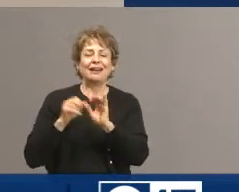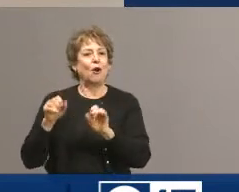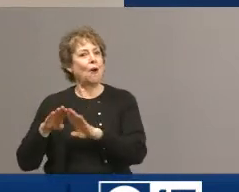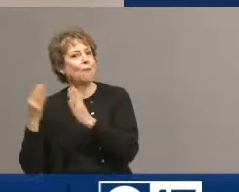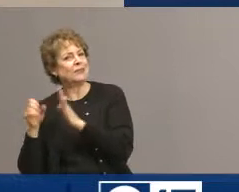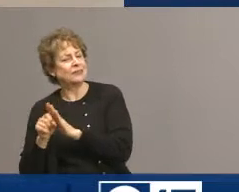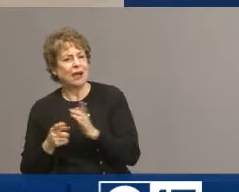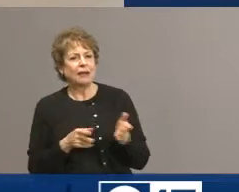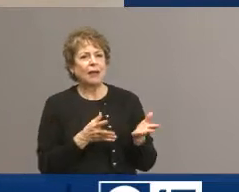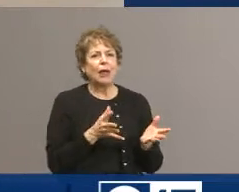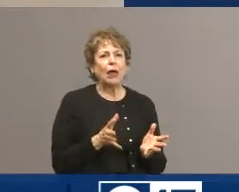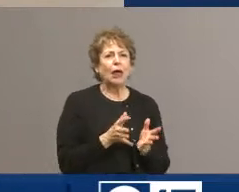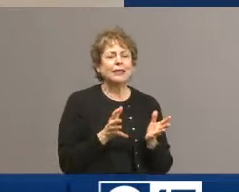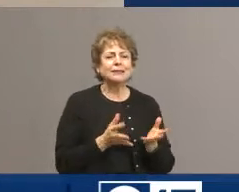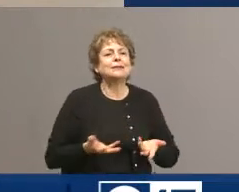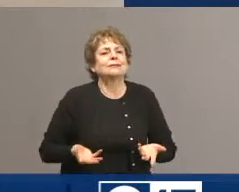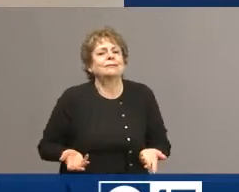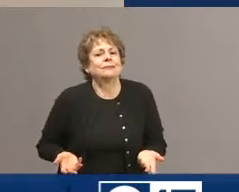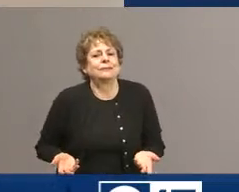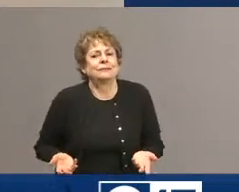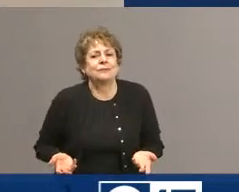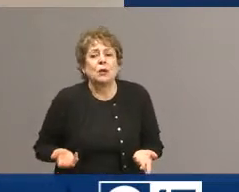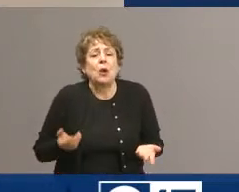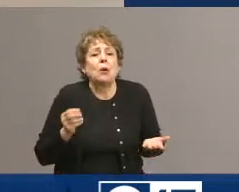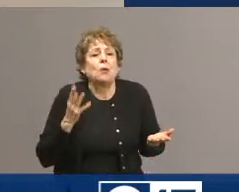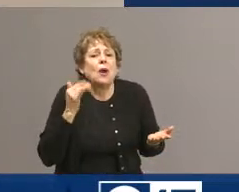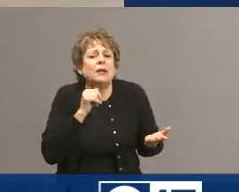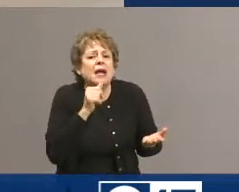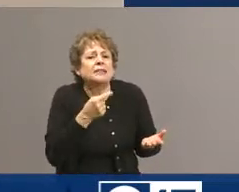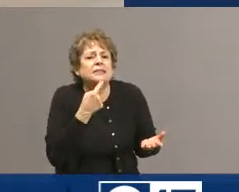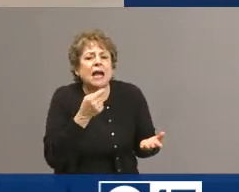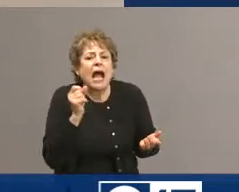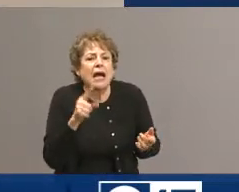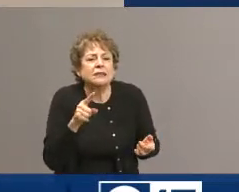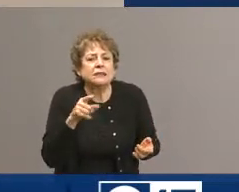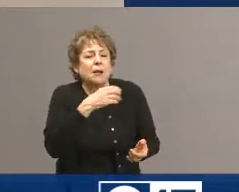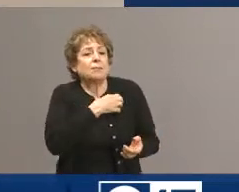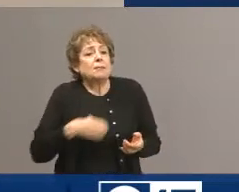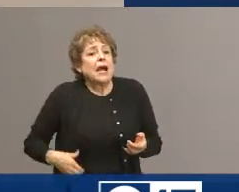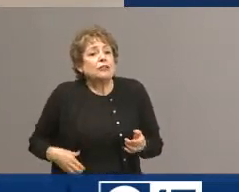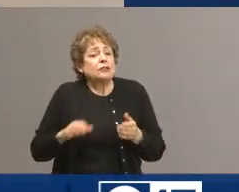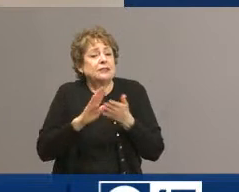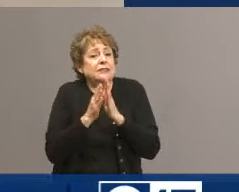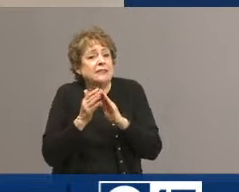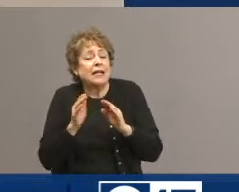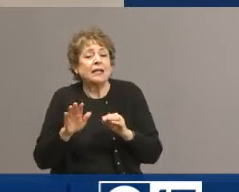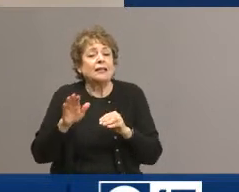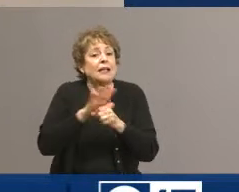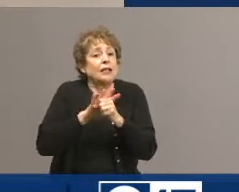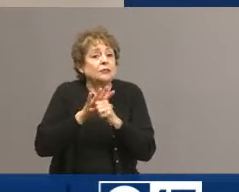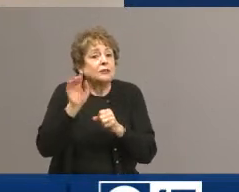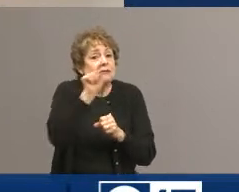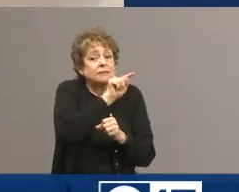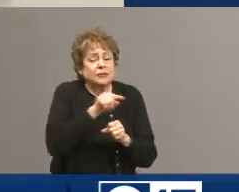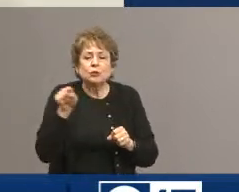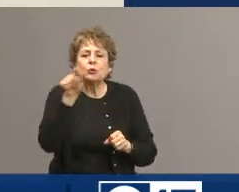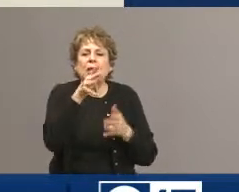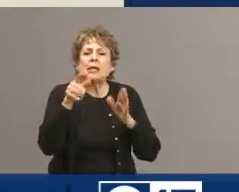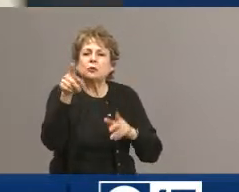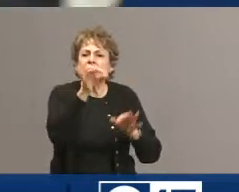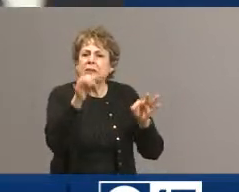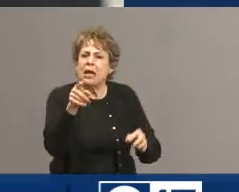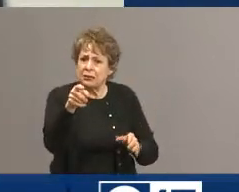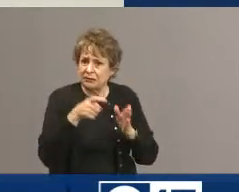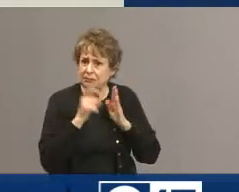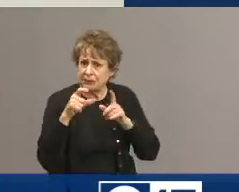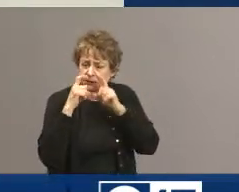mayors, county supervisors to say you have to wear a mask. And just to clarify, Dr. Christ doesn't lobby